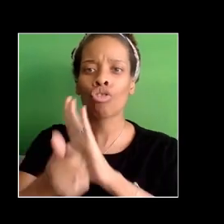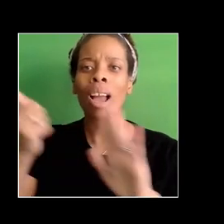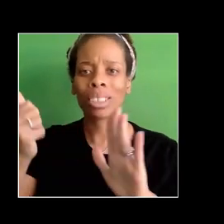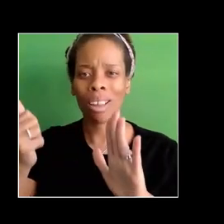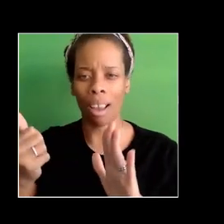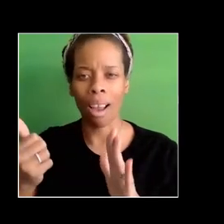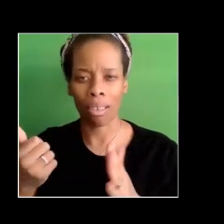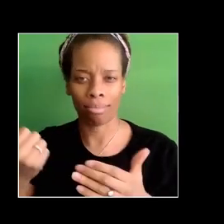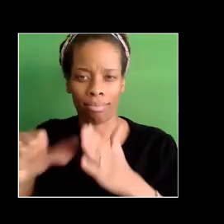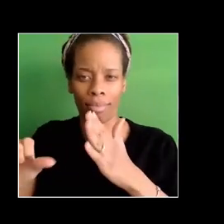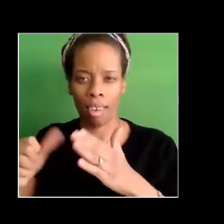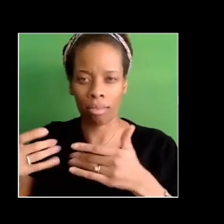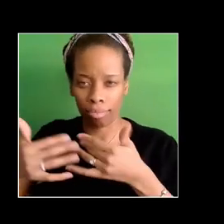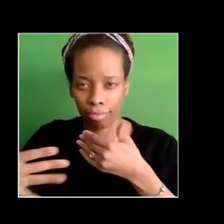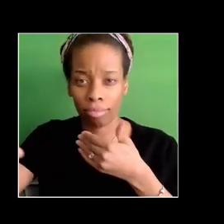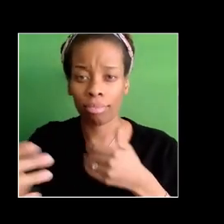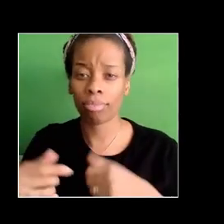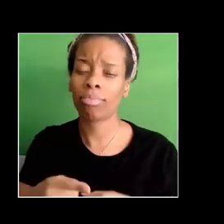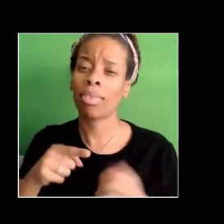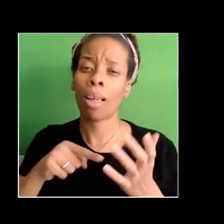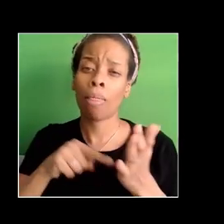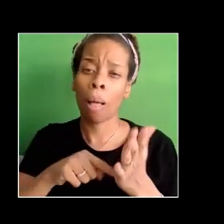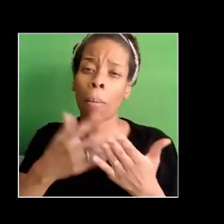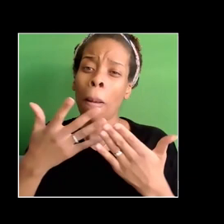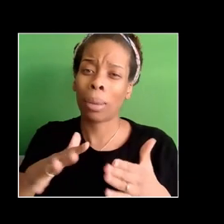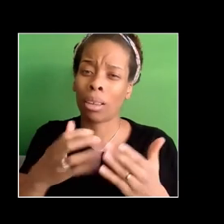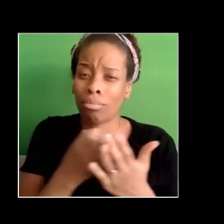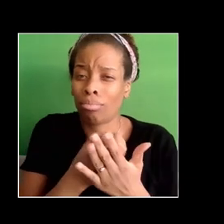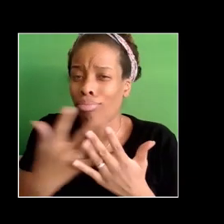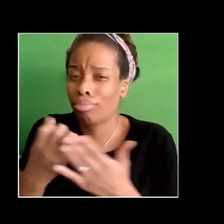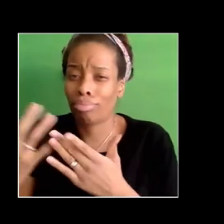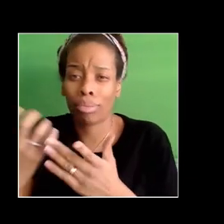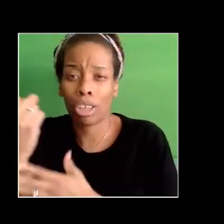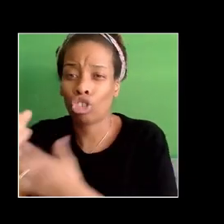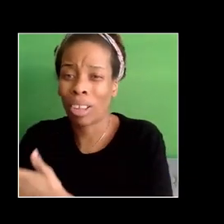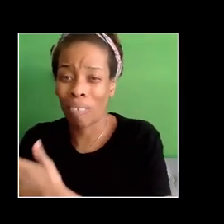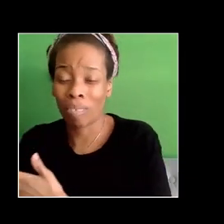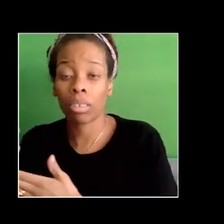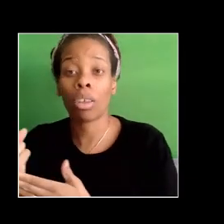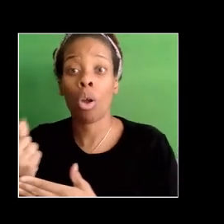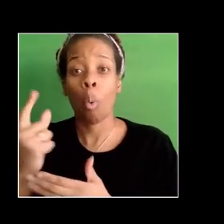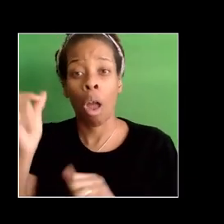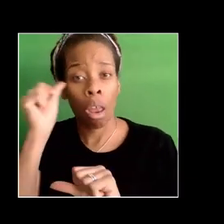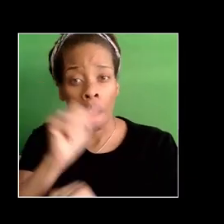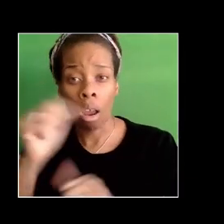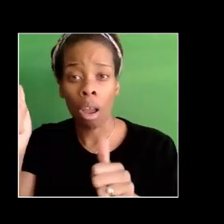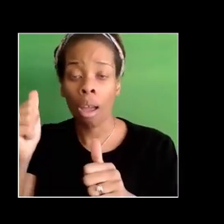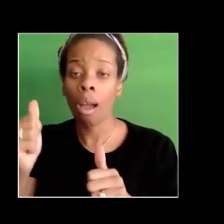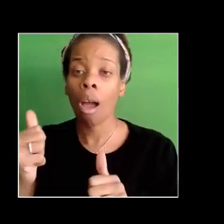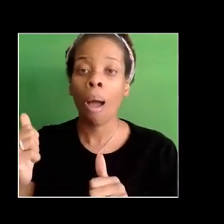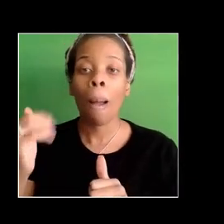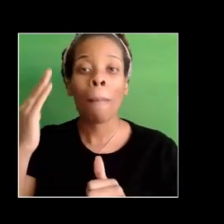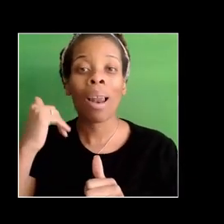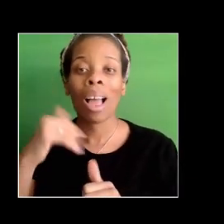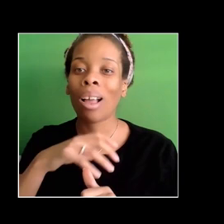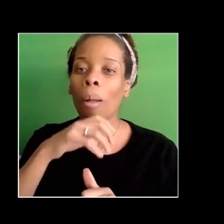2005. Thelma's many curatorial achievements include the groundbreaking exhibition, Black Male, Representations of Masculinity in